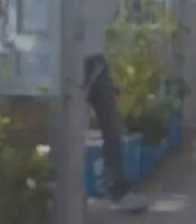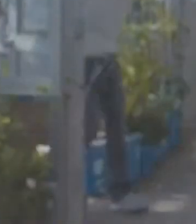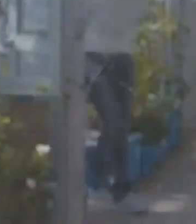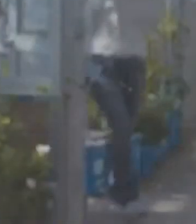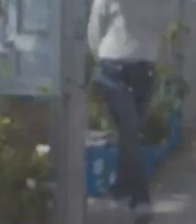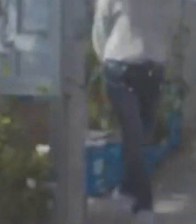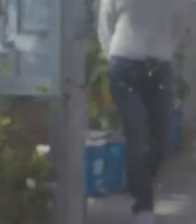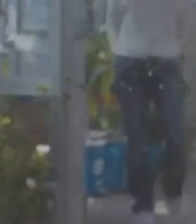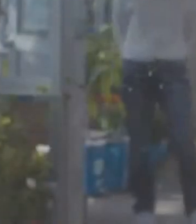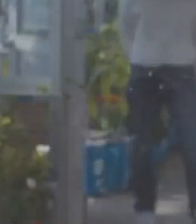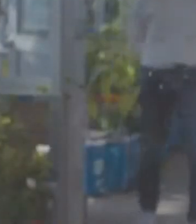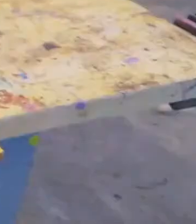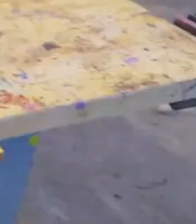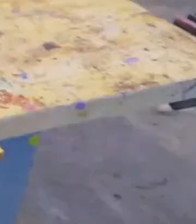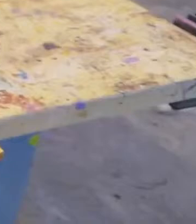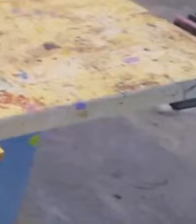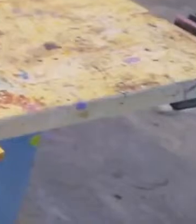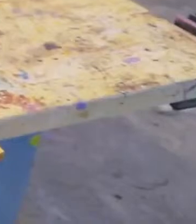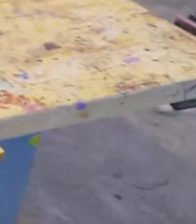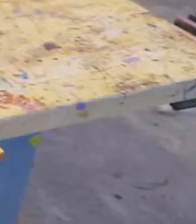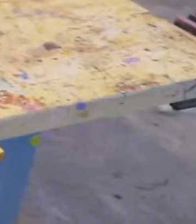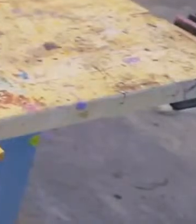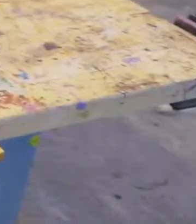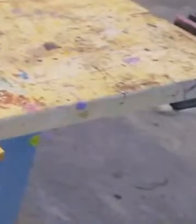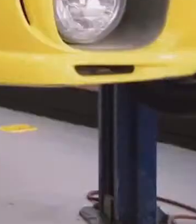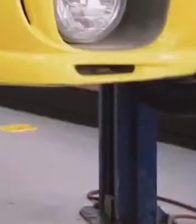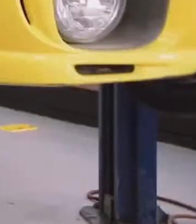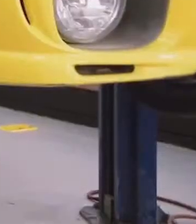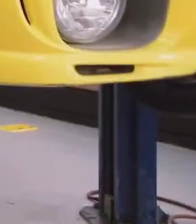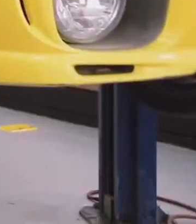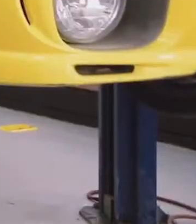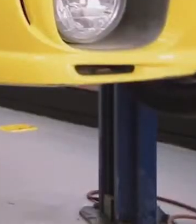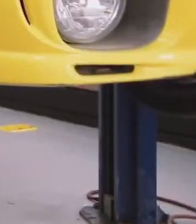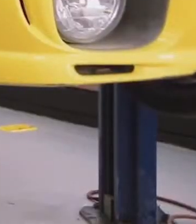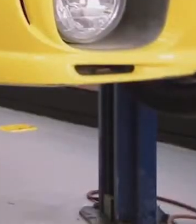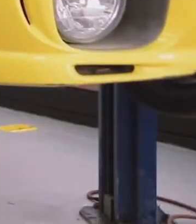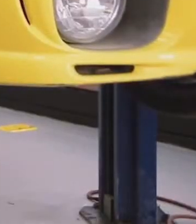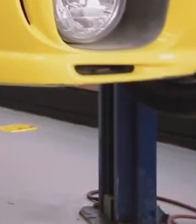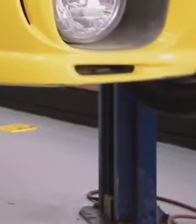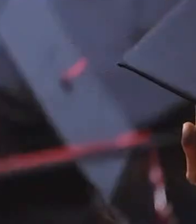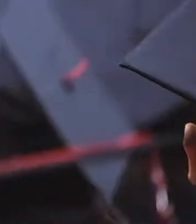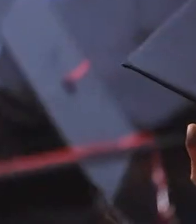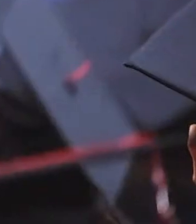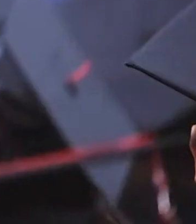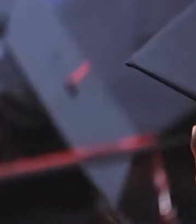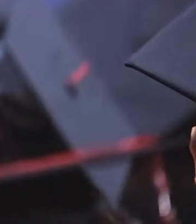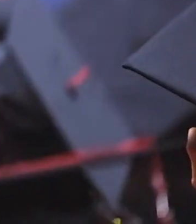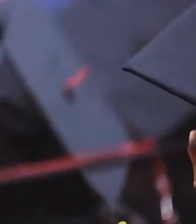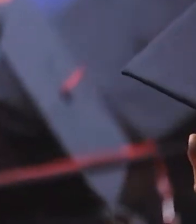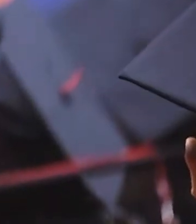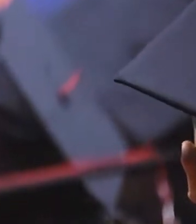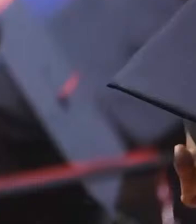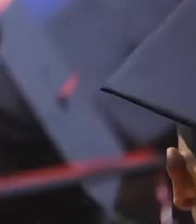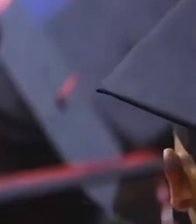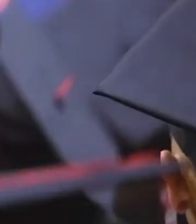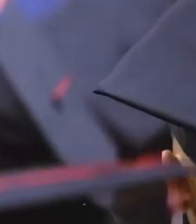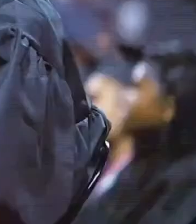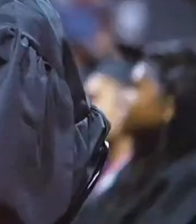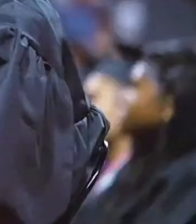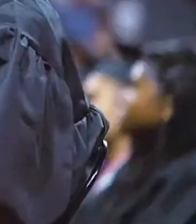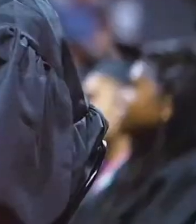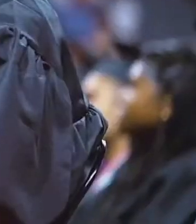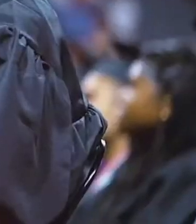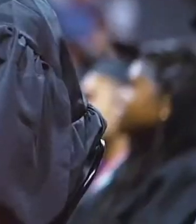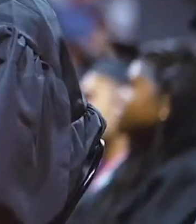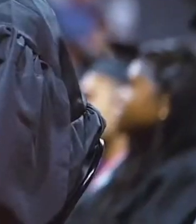and thrive. Through hands-on learning and real-world experiences, our students graduate ready